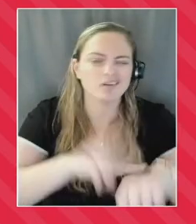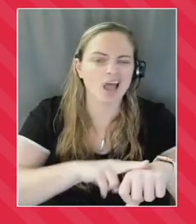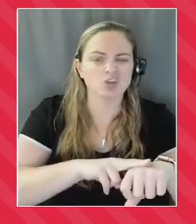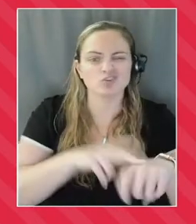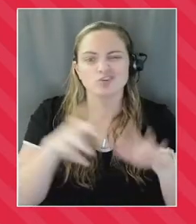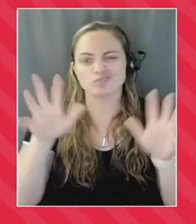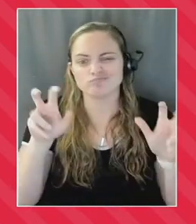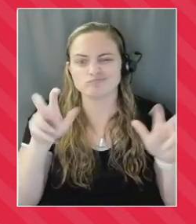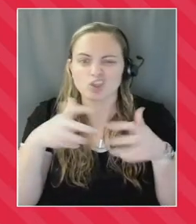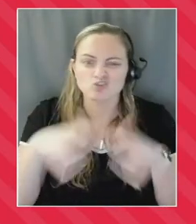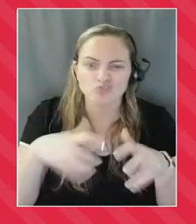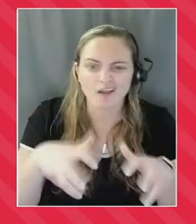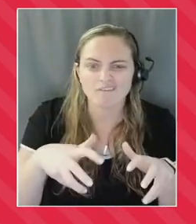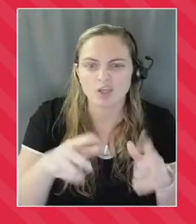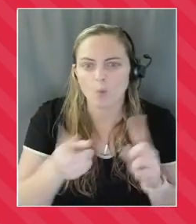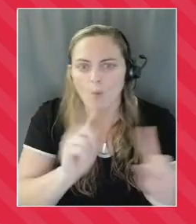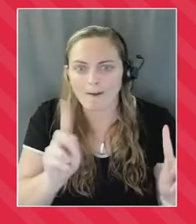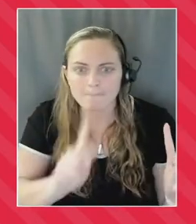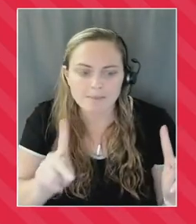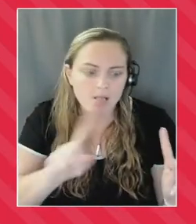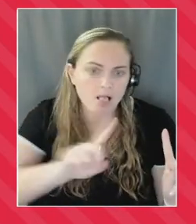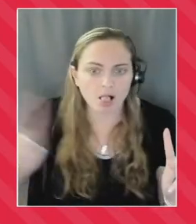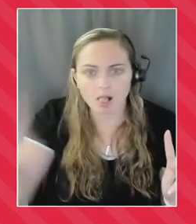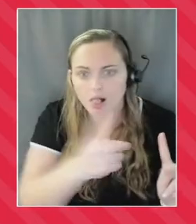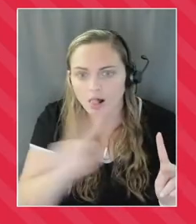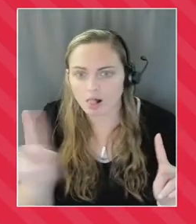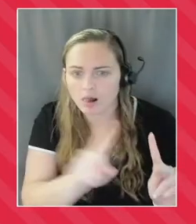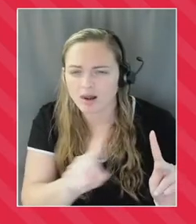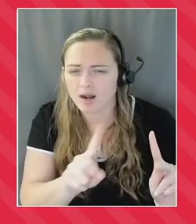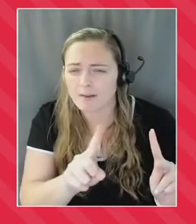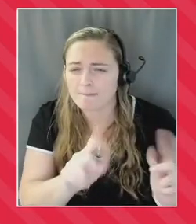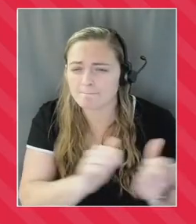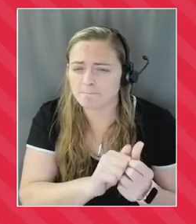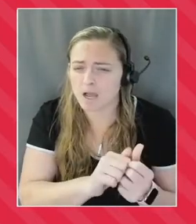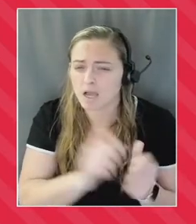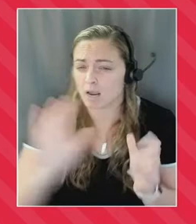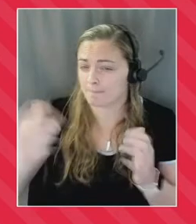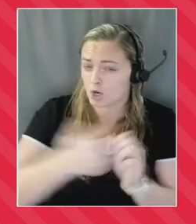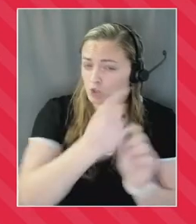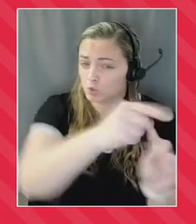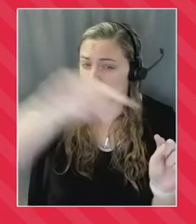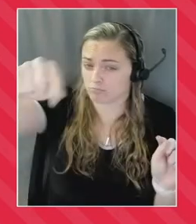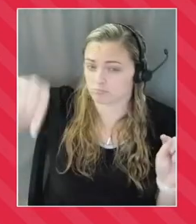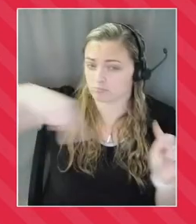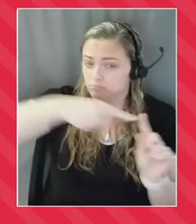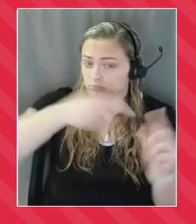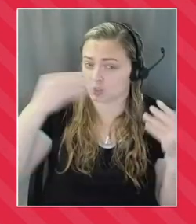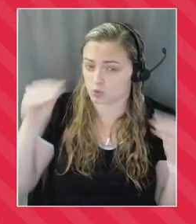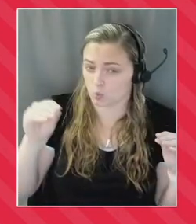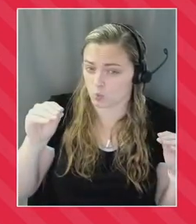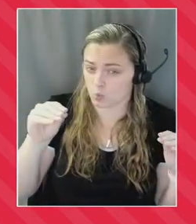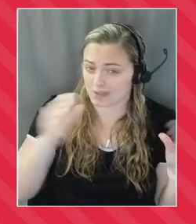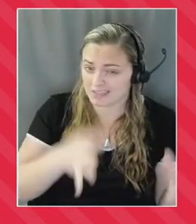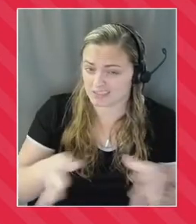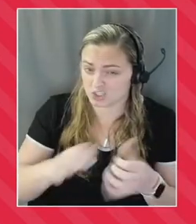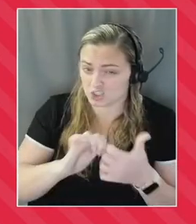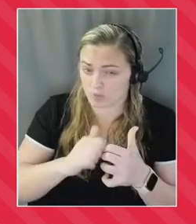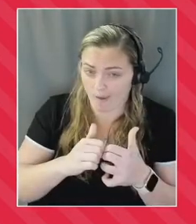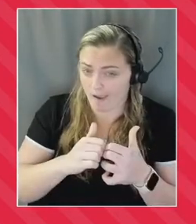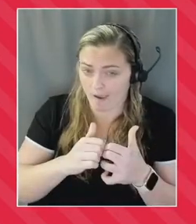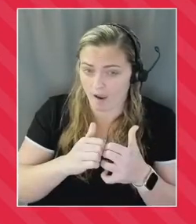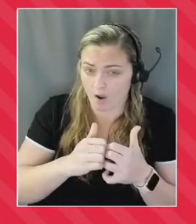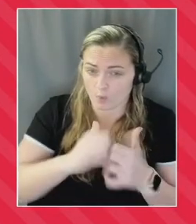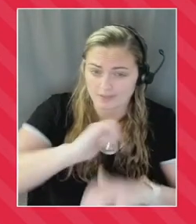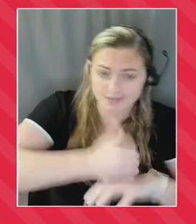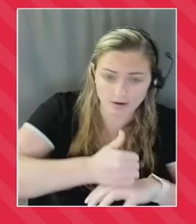store does receive a fair amount of traffic, but not nearly as much as the perimeter. So the decisions we make around a perimeter of a store